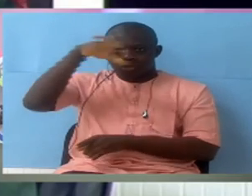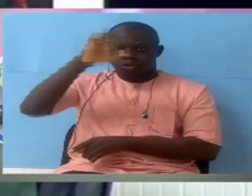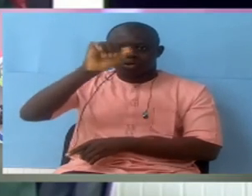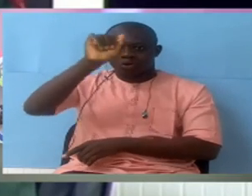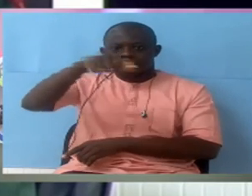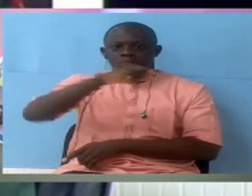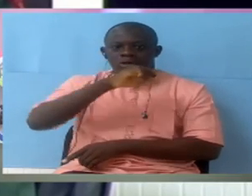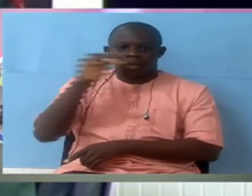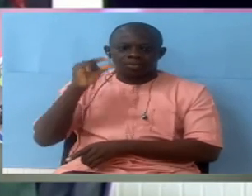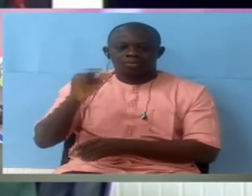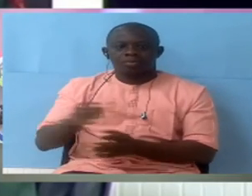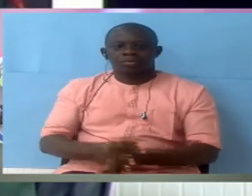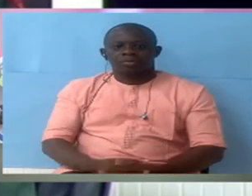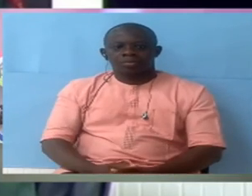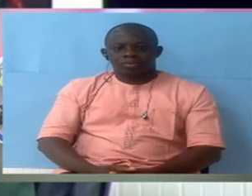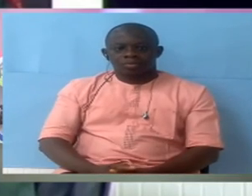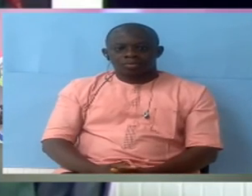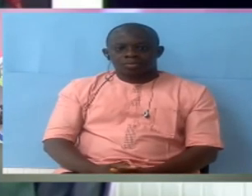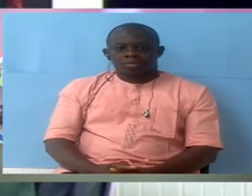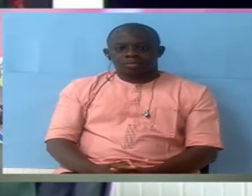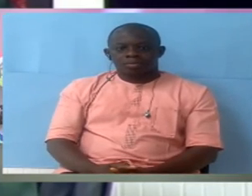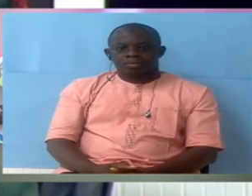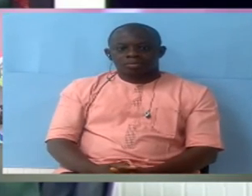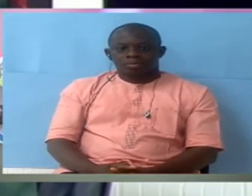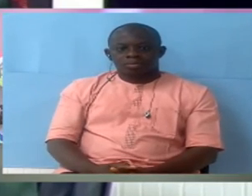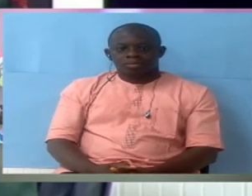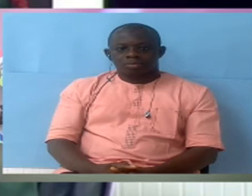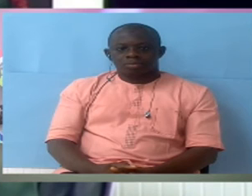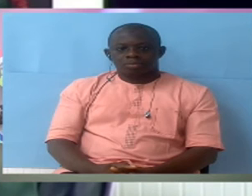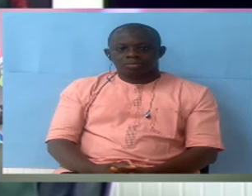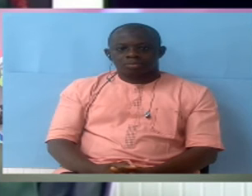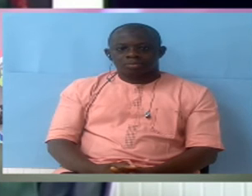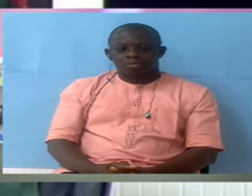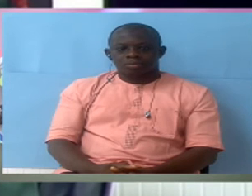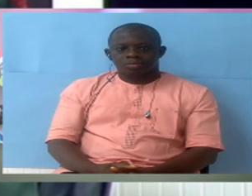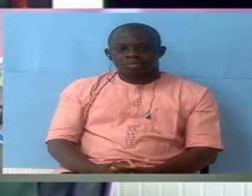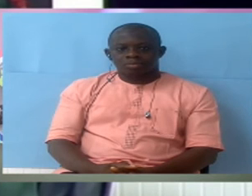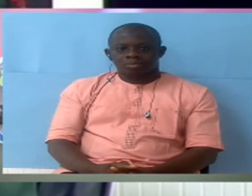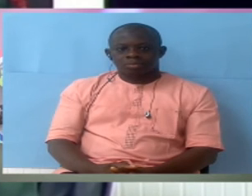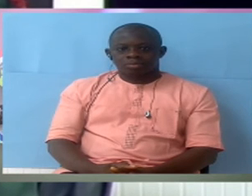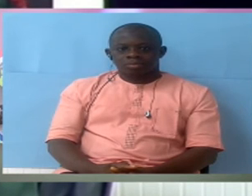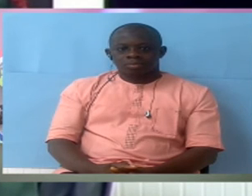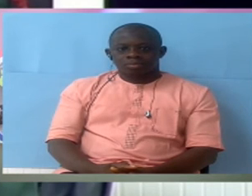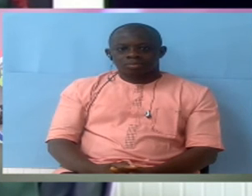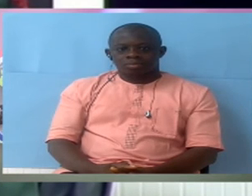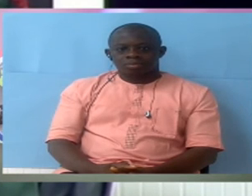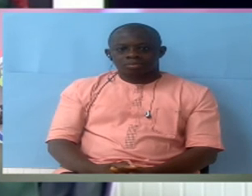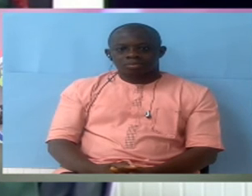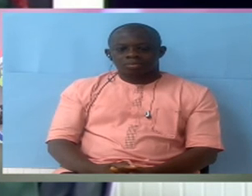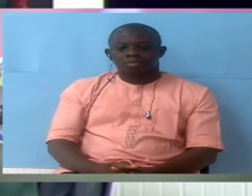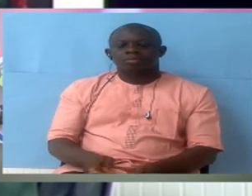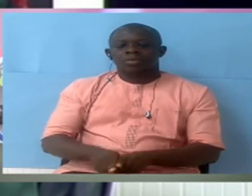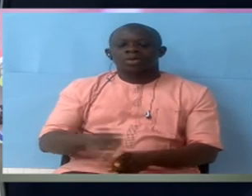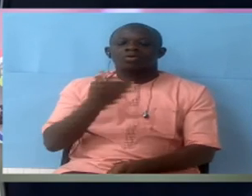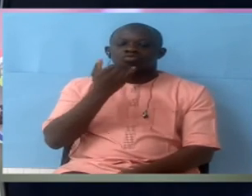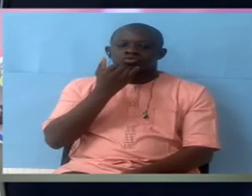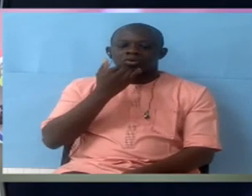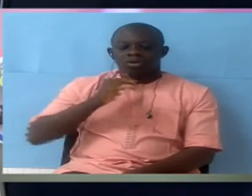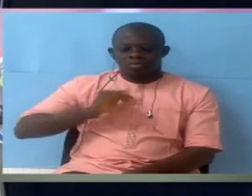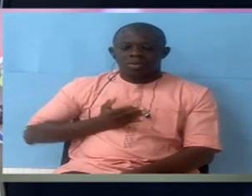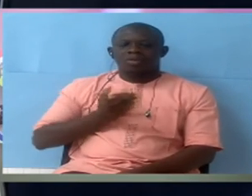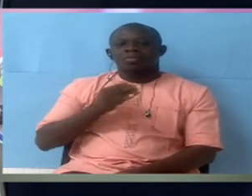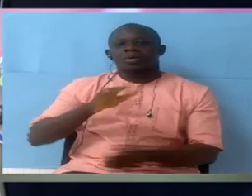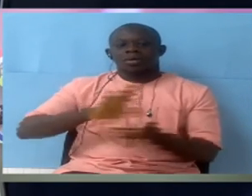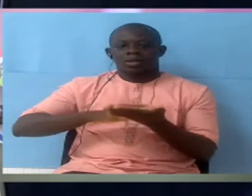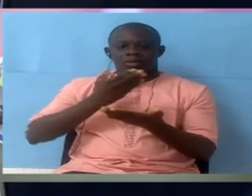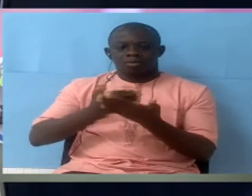My name's Pat John Mendy. When and where? Sorry, my apologies, Madam Interpreter. I forgot